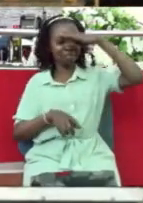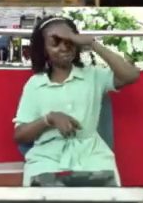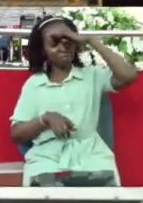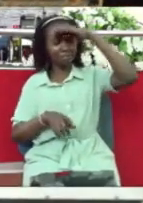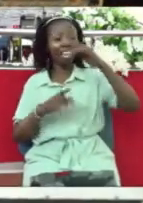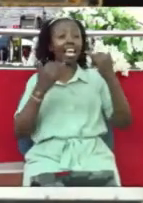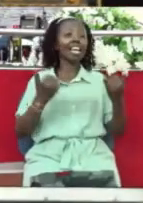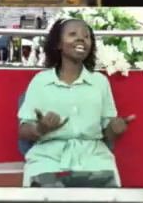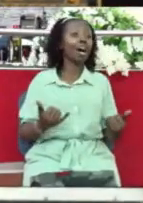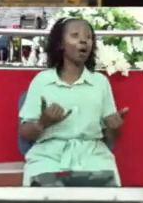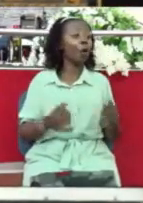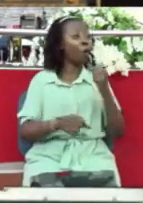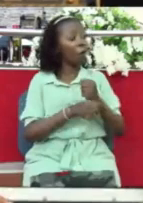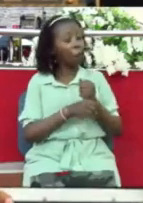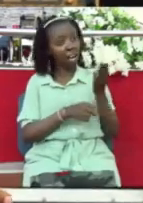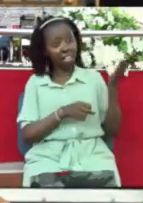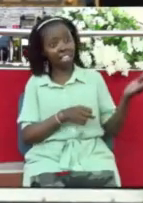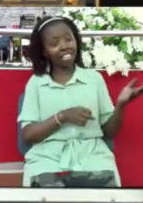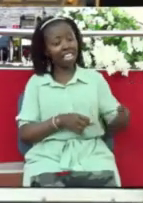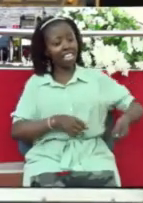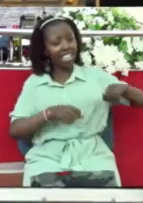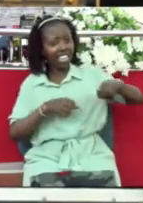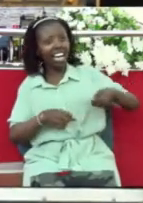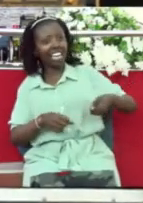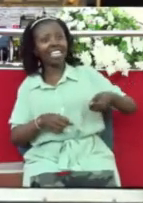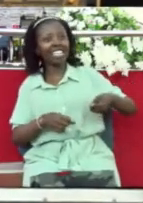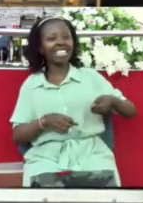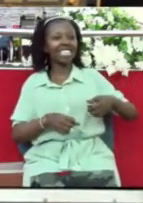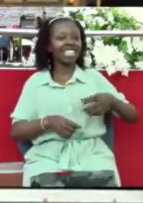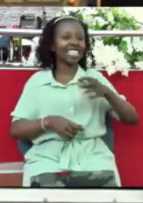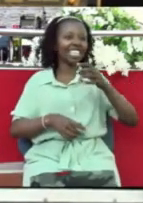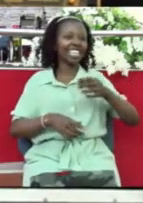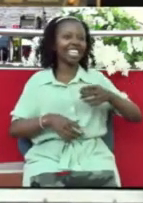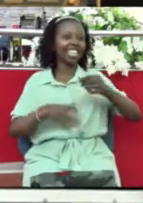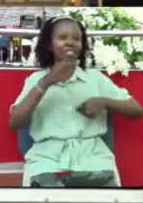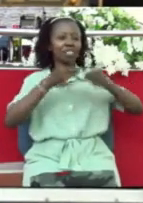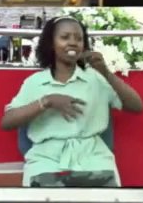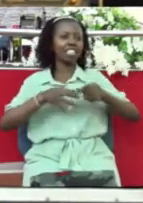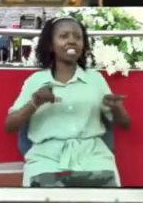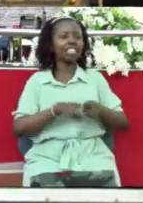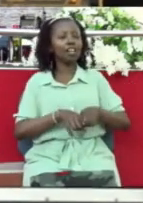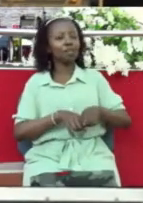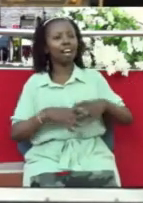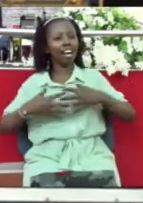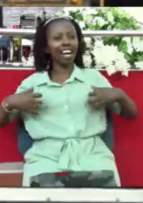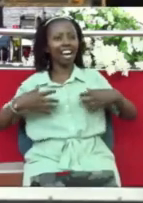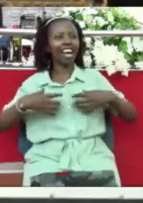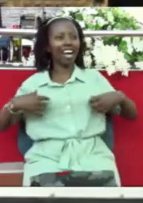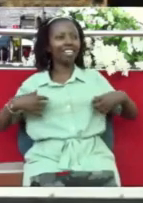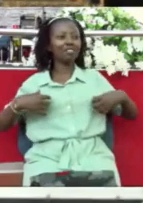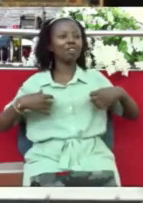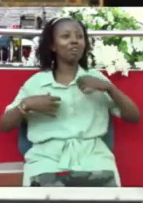Sasa kazi yao ni kubeba machicha hiyo. So that their work was to carry that. Punda inawekwa mzigo. And then the donkey would be loaded.